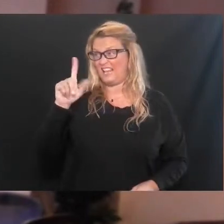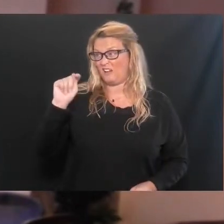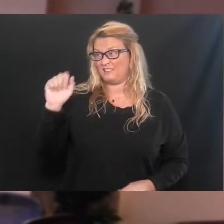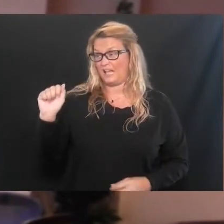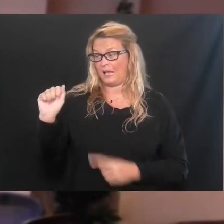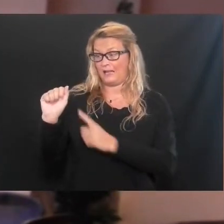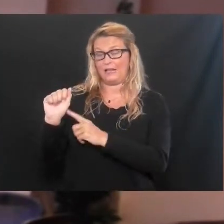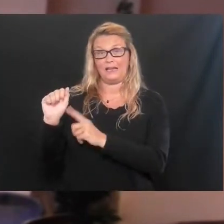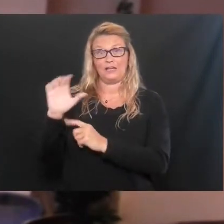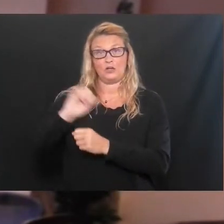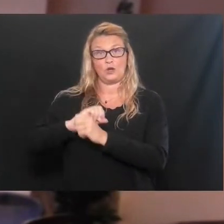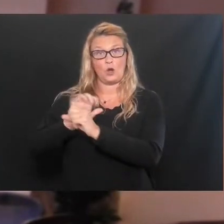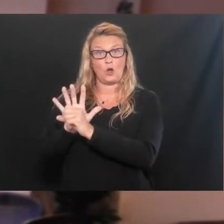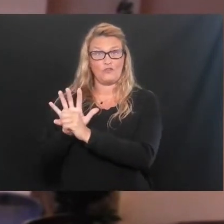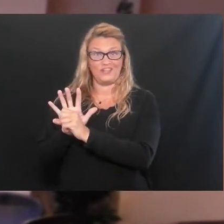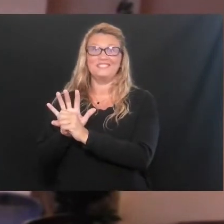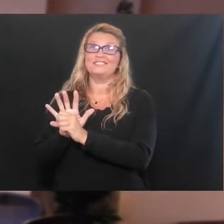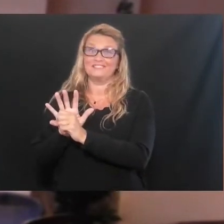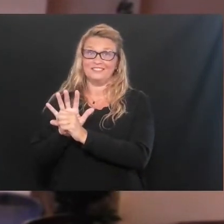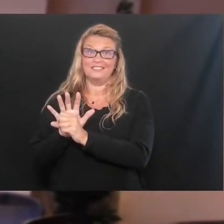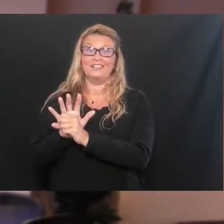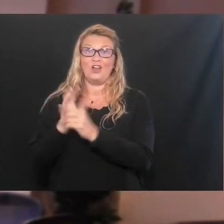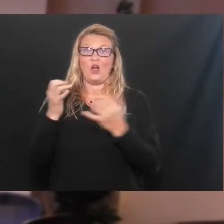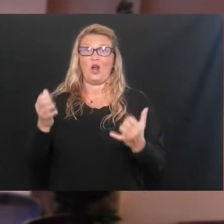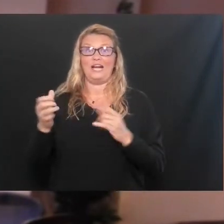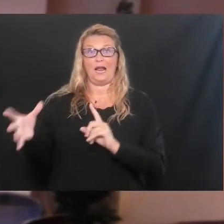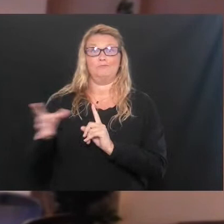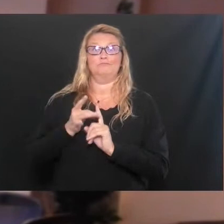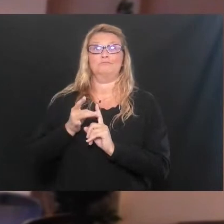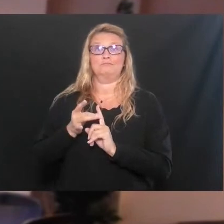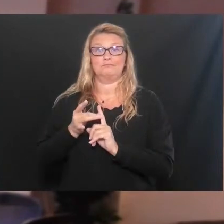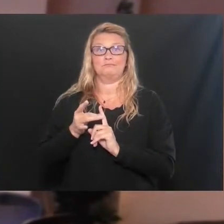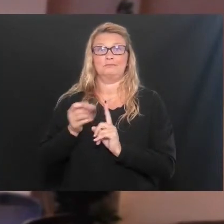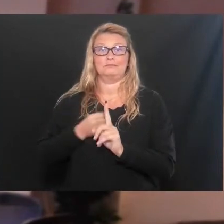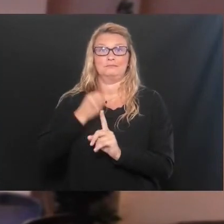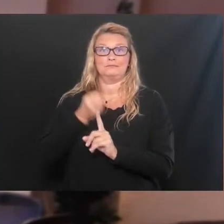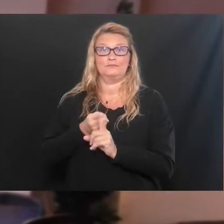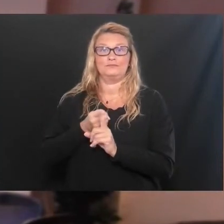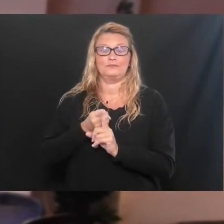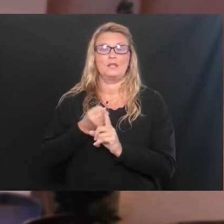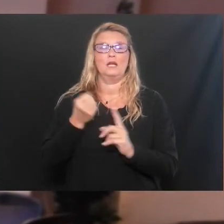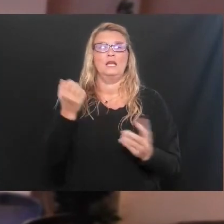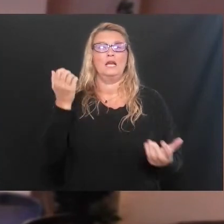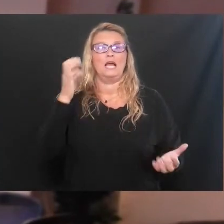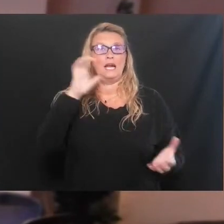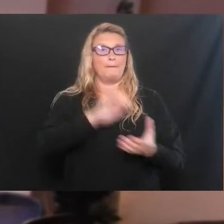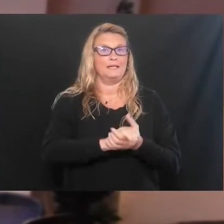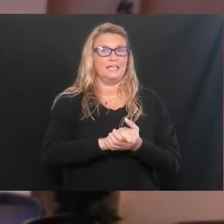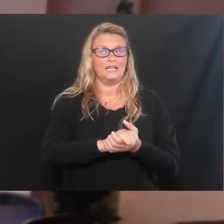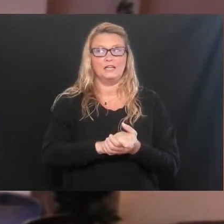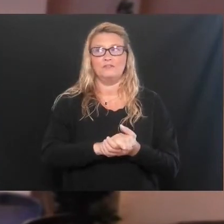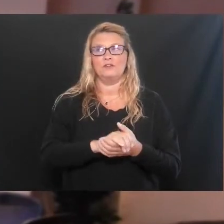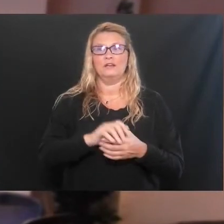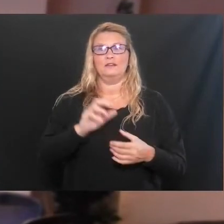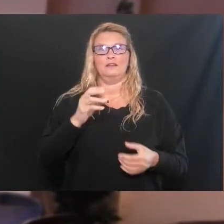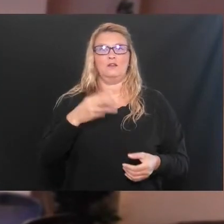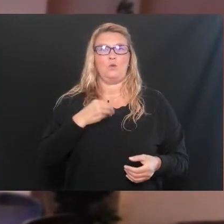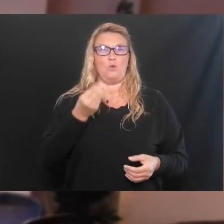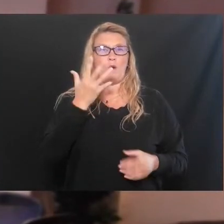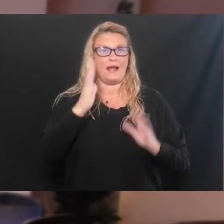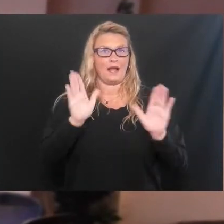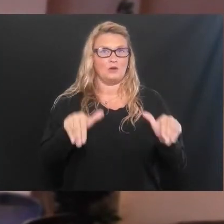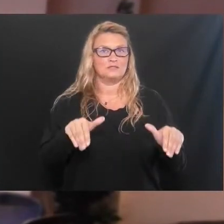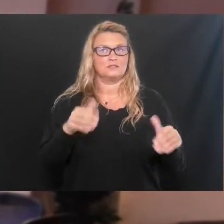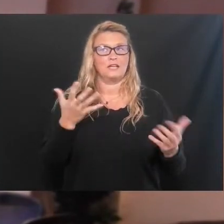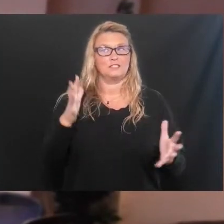are people that are starting to break through, which is the reason why I believe that the White House has indicated that we will see booster